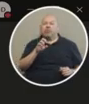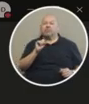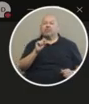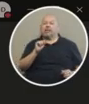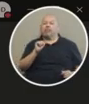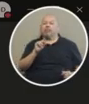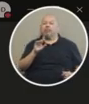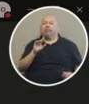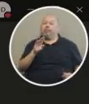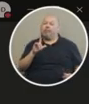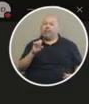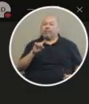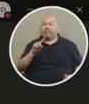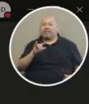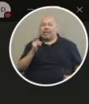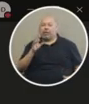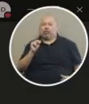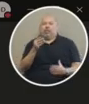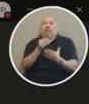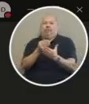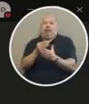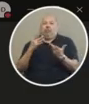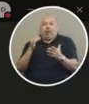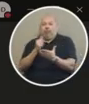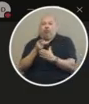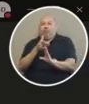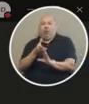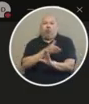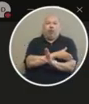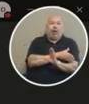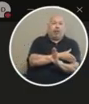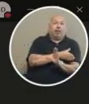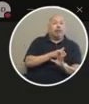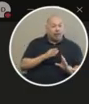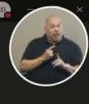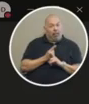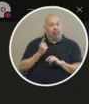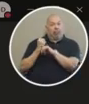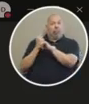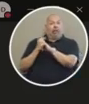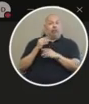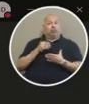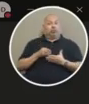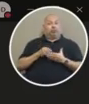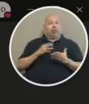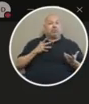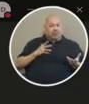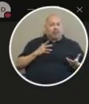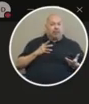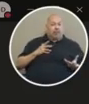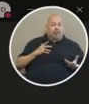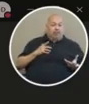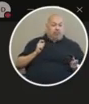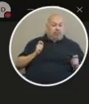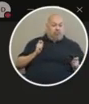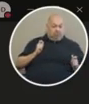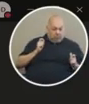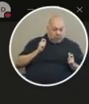mentioned already. And some of the other adjustments that y'all did in last year's budget, where y'all went to